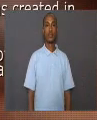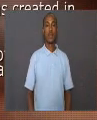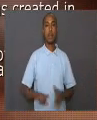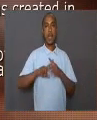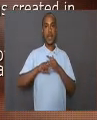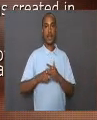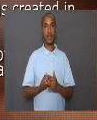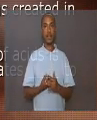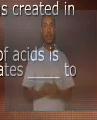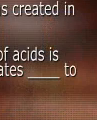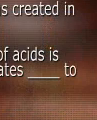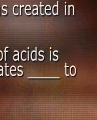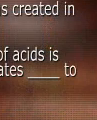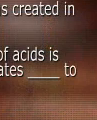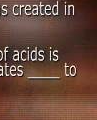Begin.